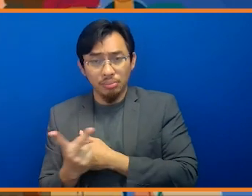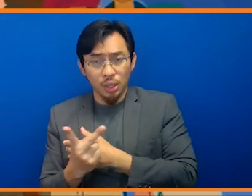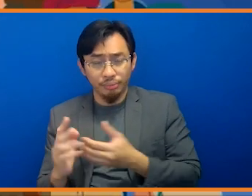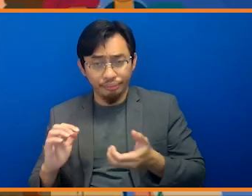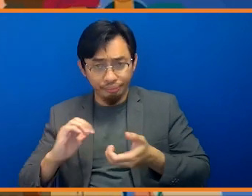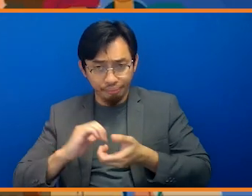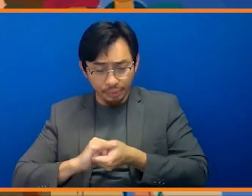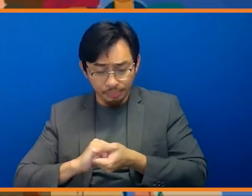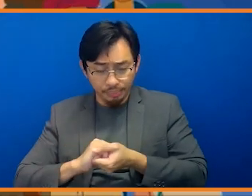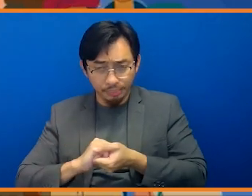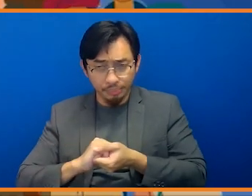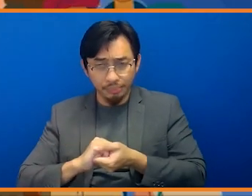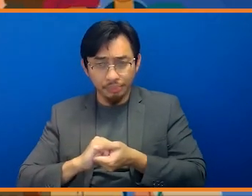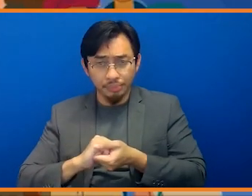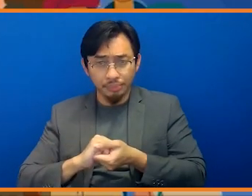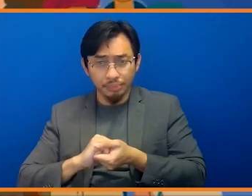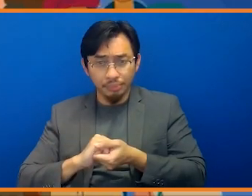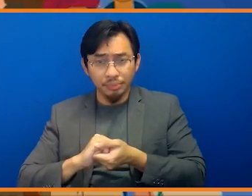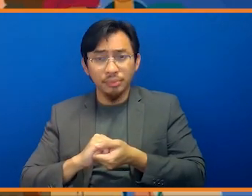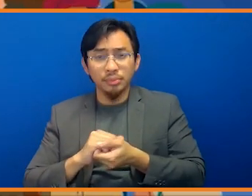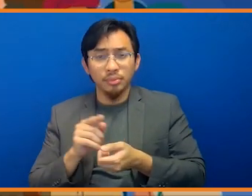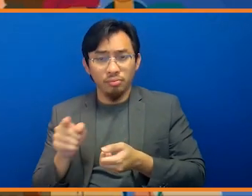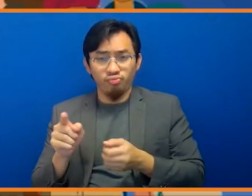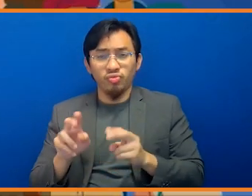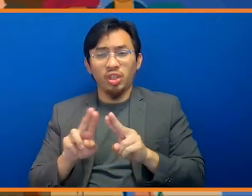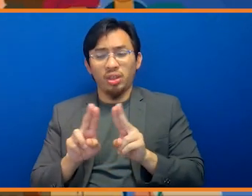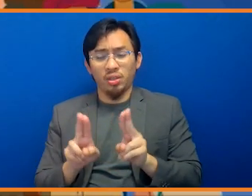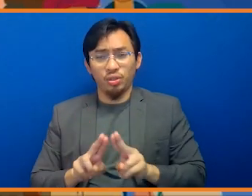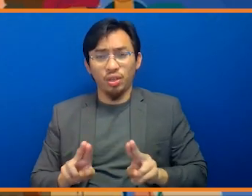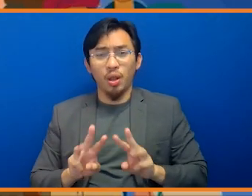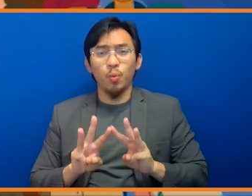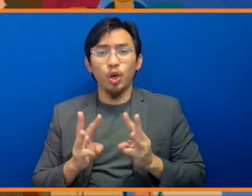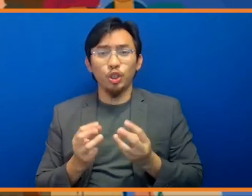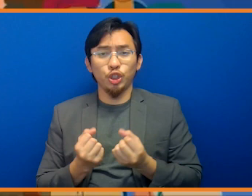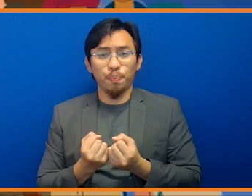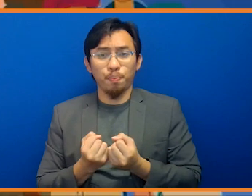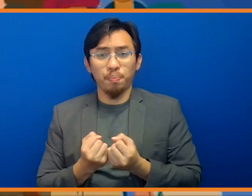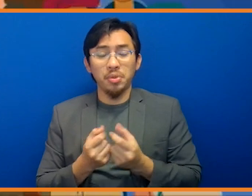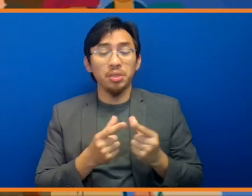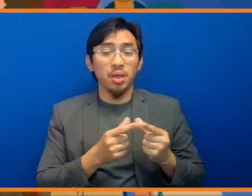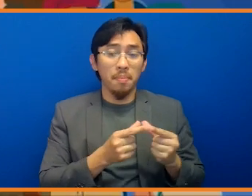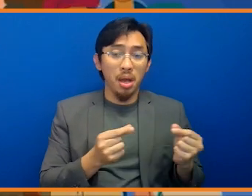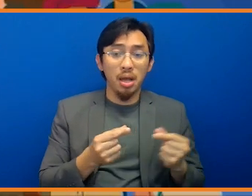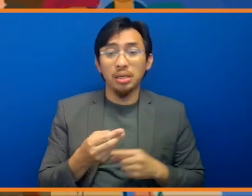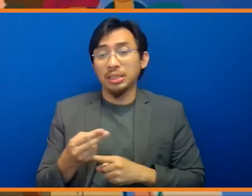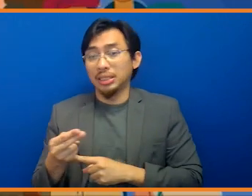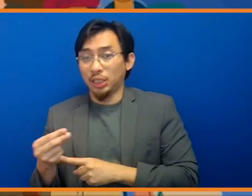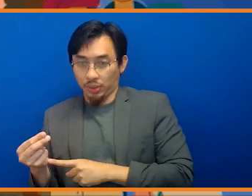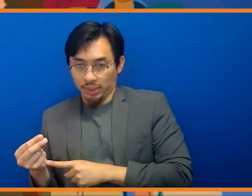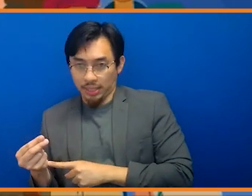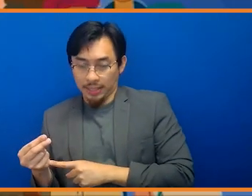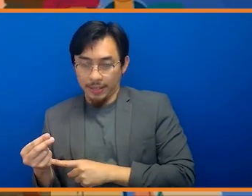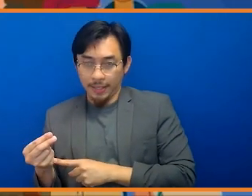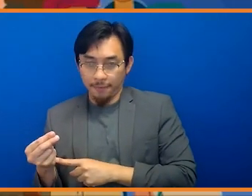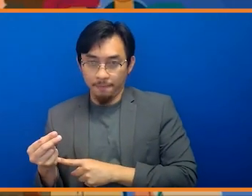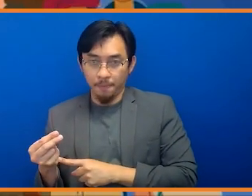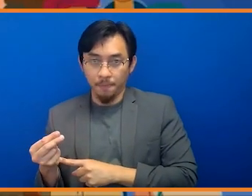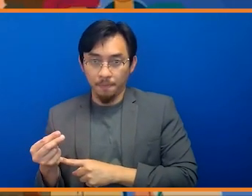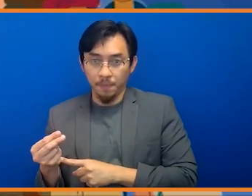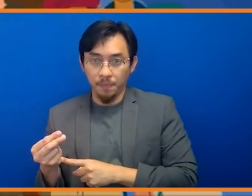Aceh, held an international workshop between Japan and Indonesia.